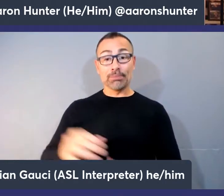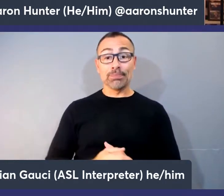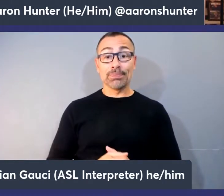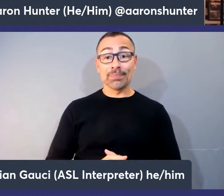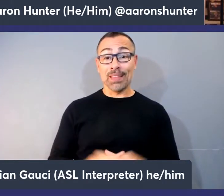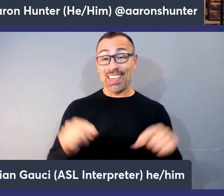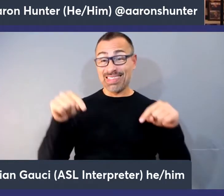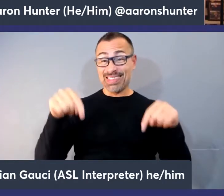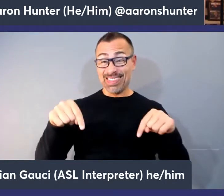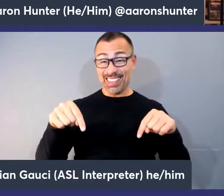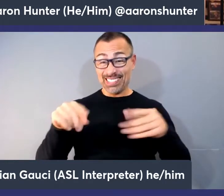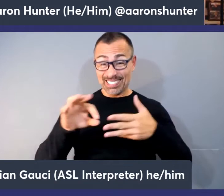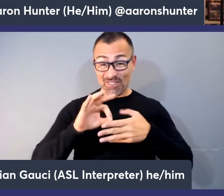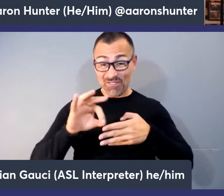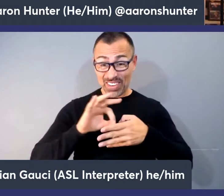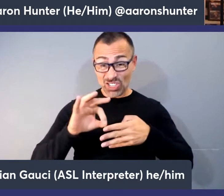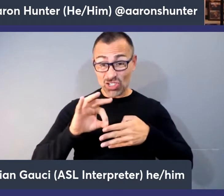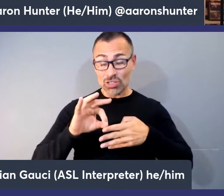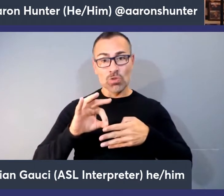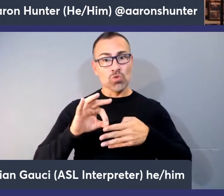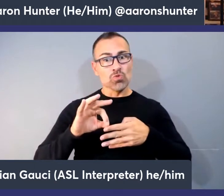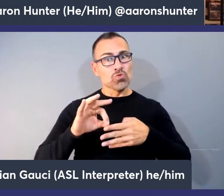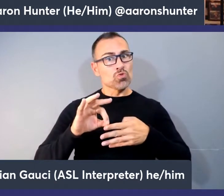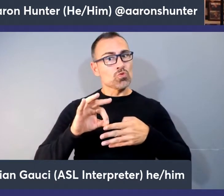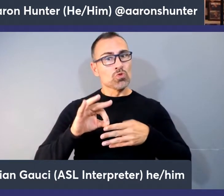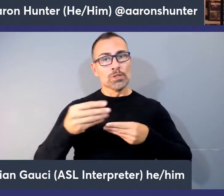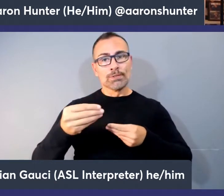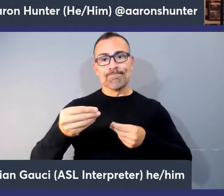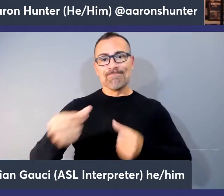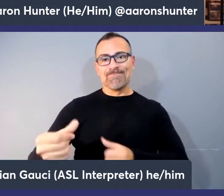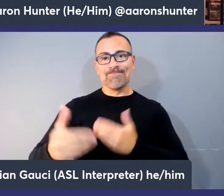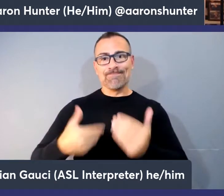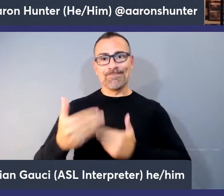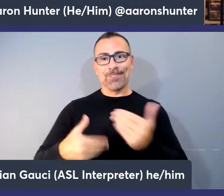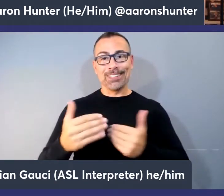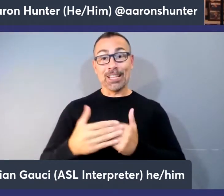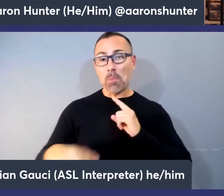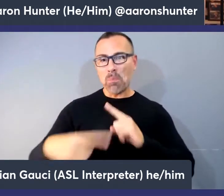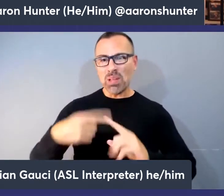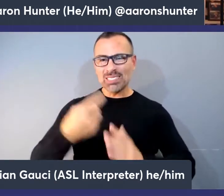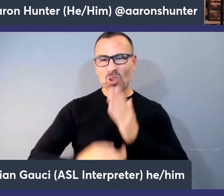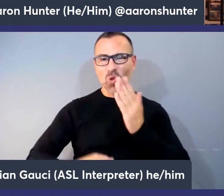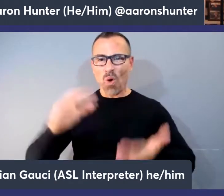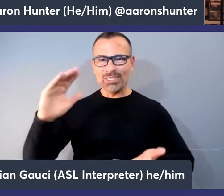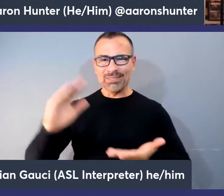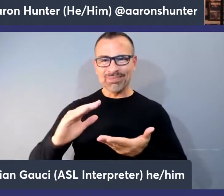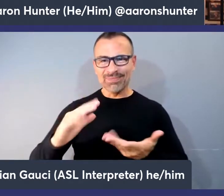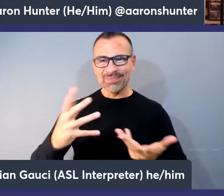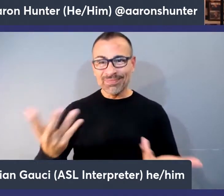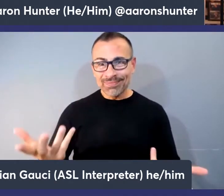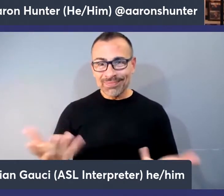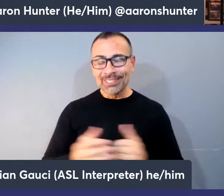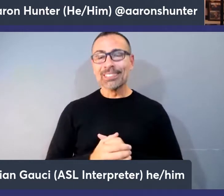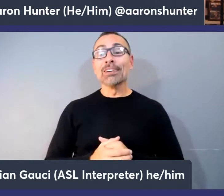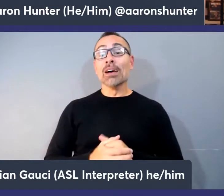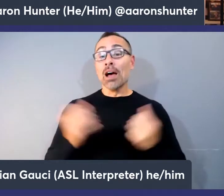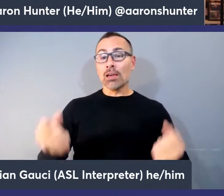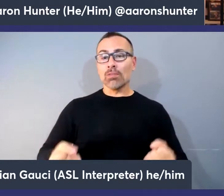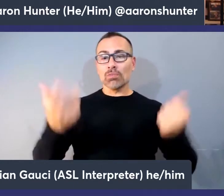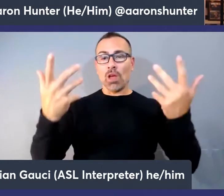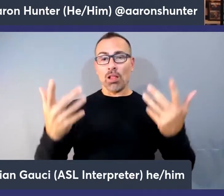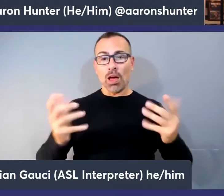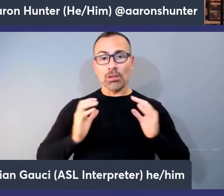that process much more simpler, much more cost effective. And also, like, a lot of customers also want